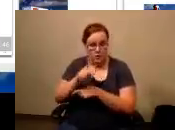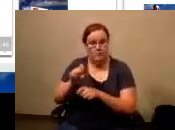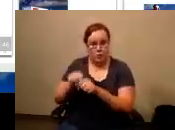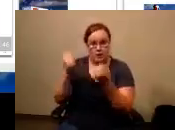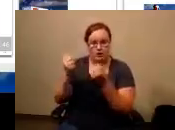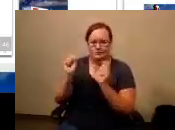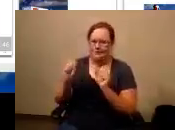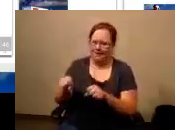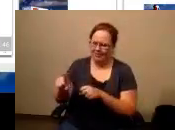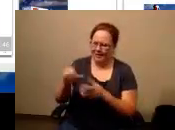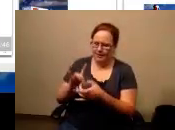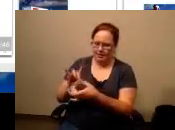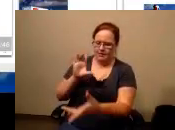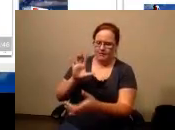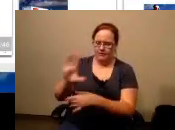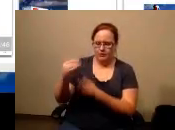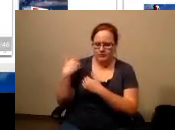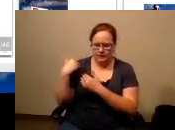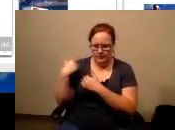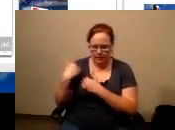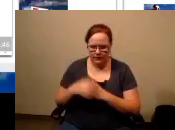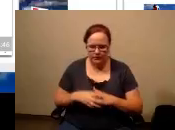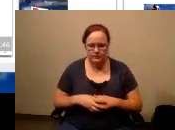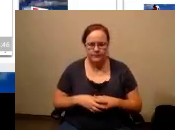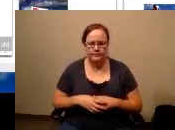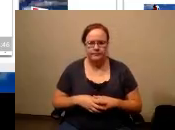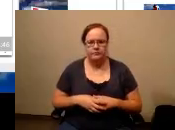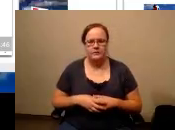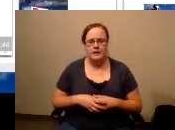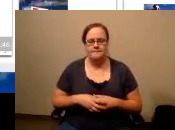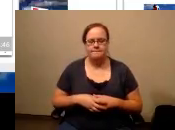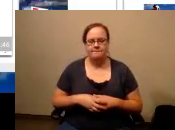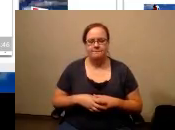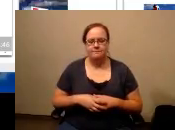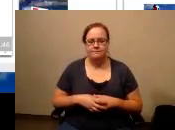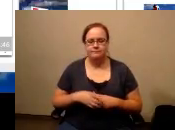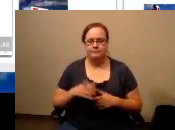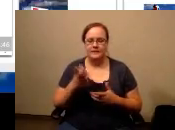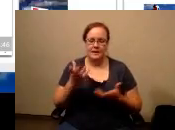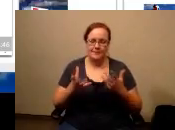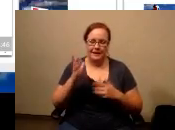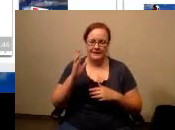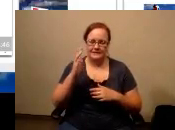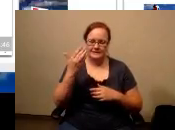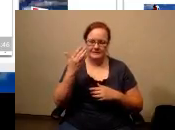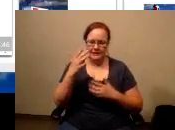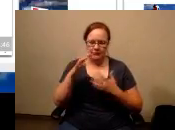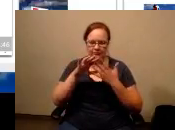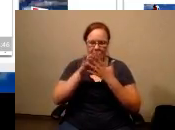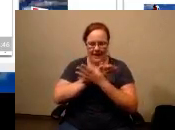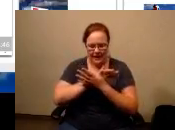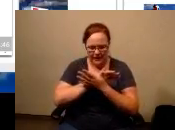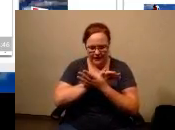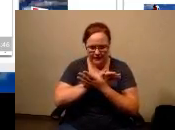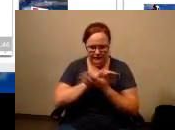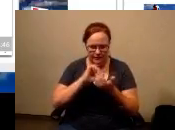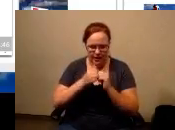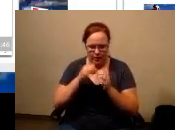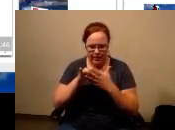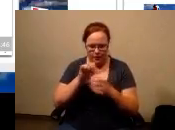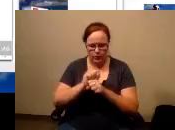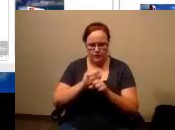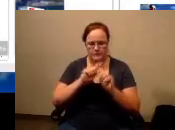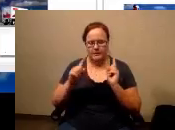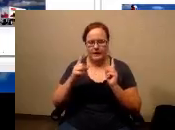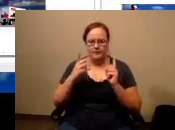say, well, the other side's in breach, so I don't have to do what I'm supposed to do? And that may seem a little vague right now, so I'm going to go through